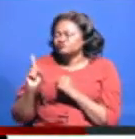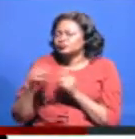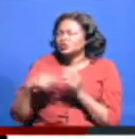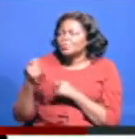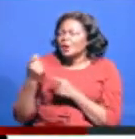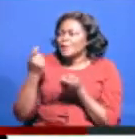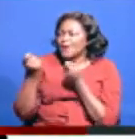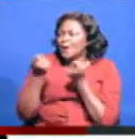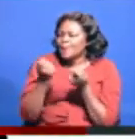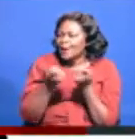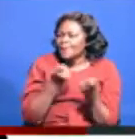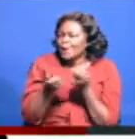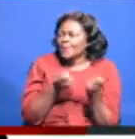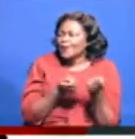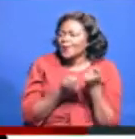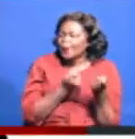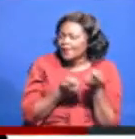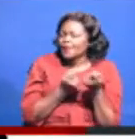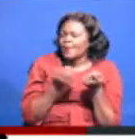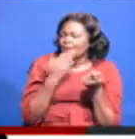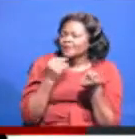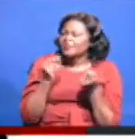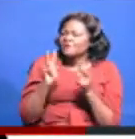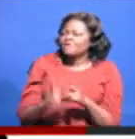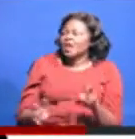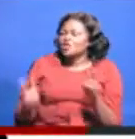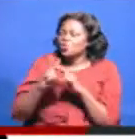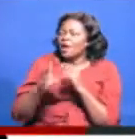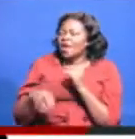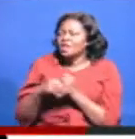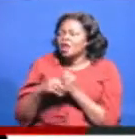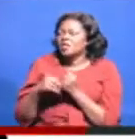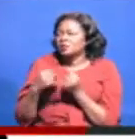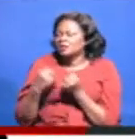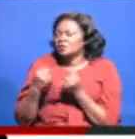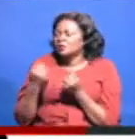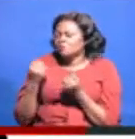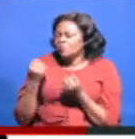smaller, better value-added quantity, mm-hmm, because I'll have some more money left.